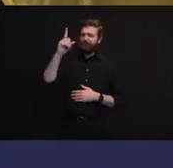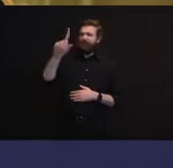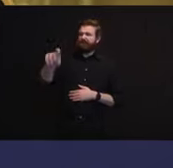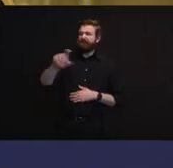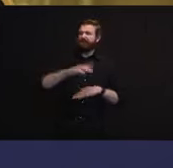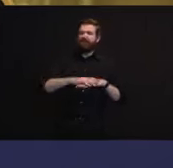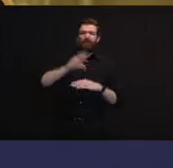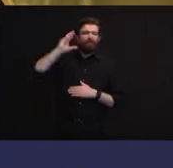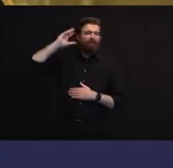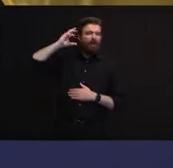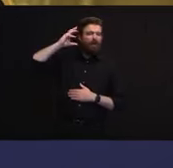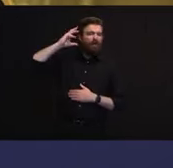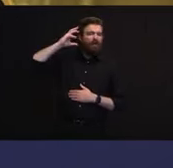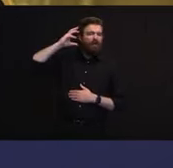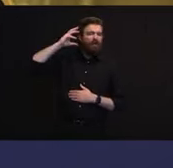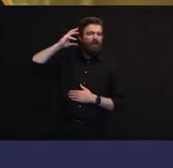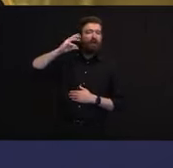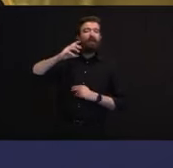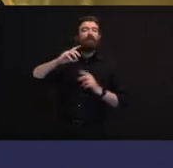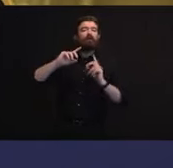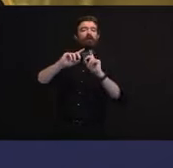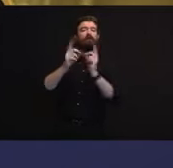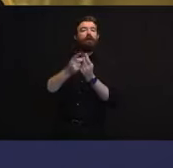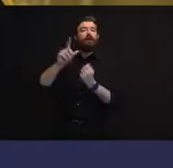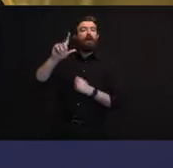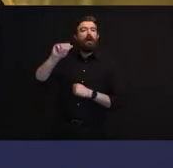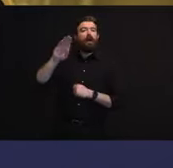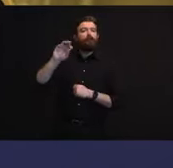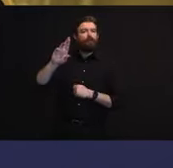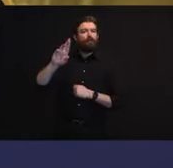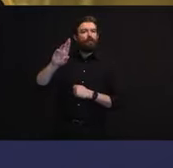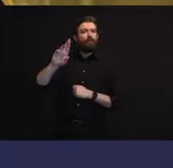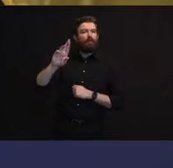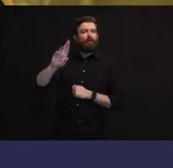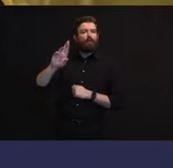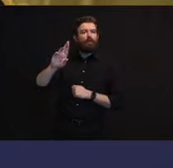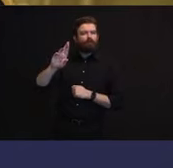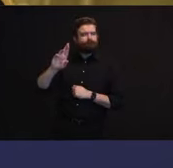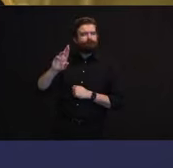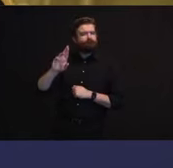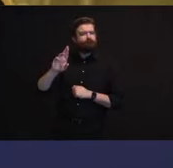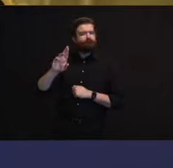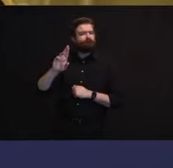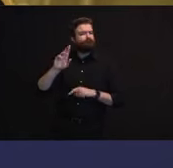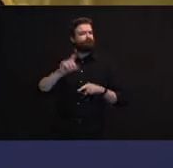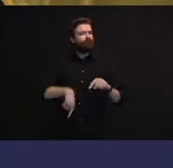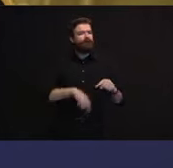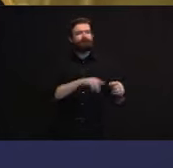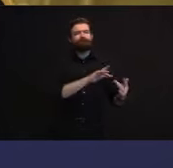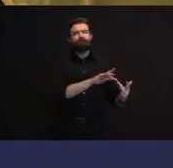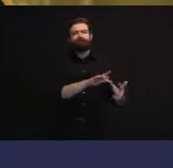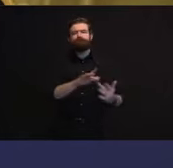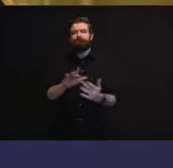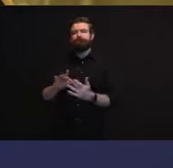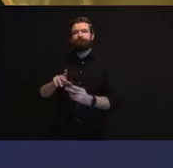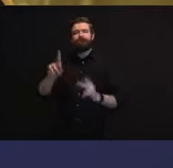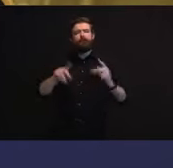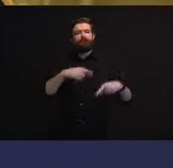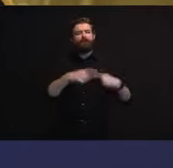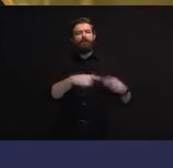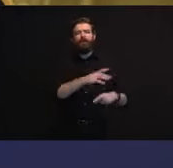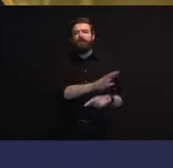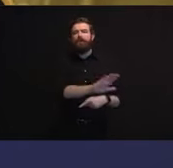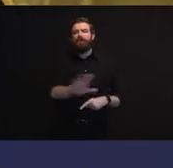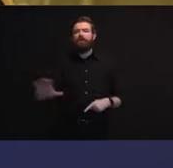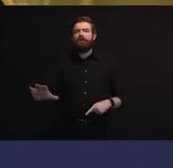not being able to, or Department of Labor not being able to get back to people about unemployment claims, and you said that it was the first time in a while that you've heard of that, about people